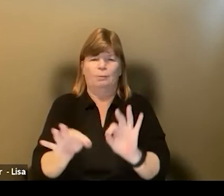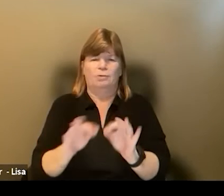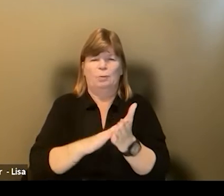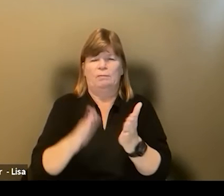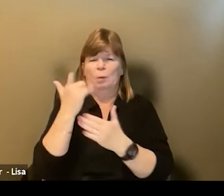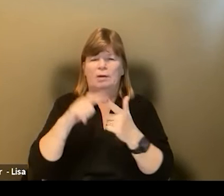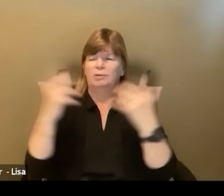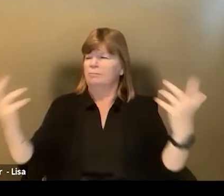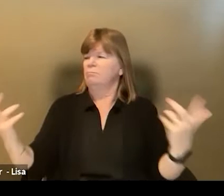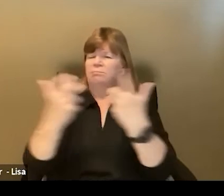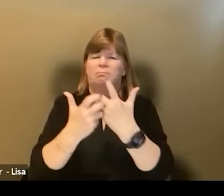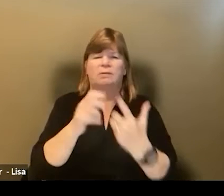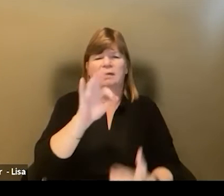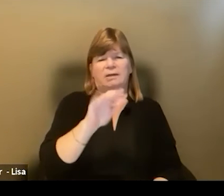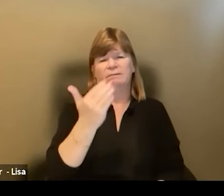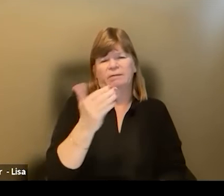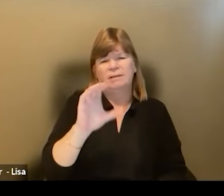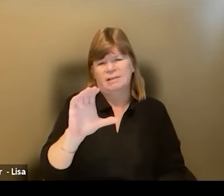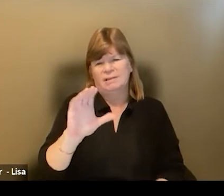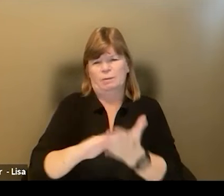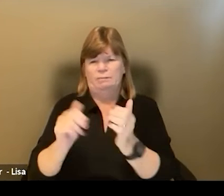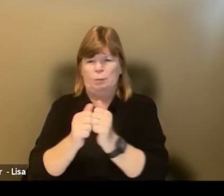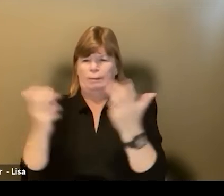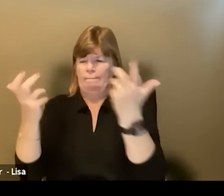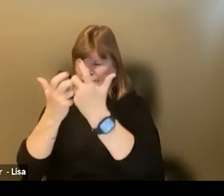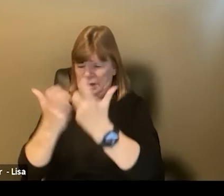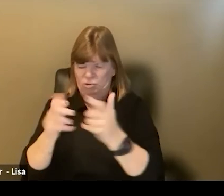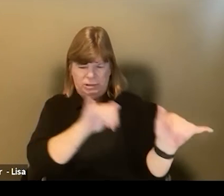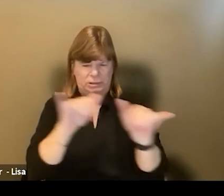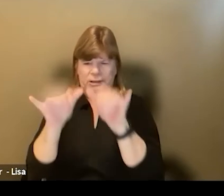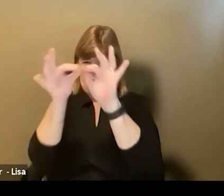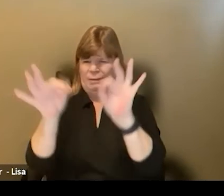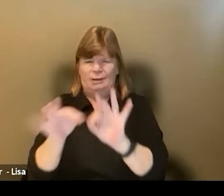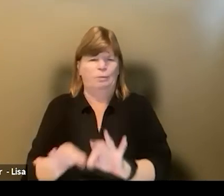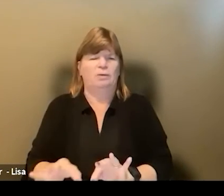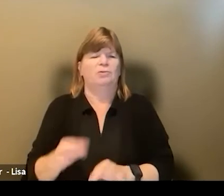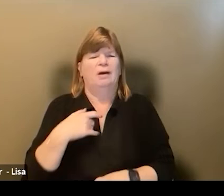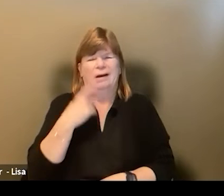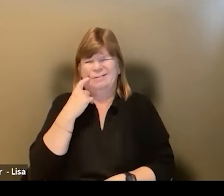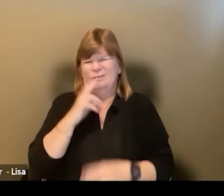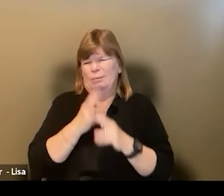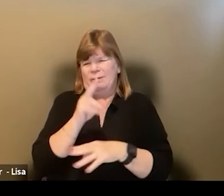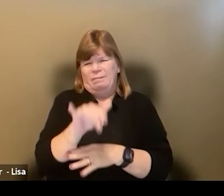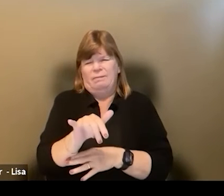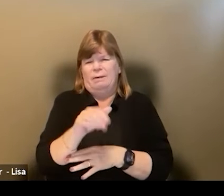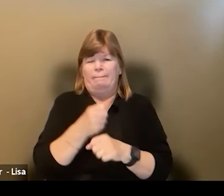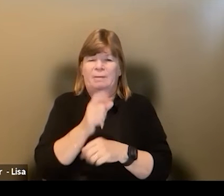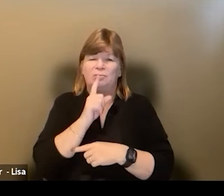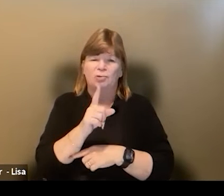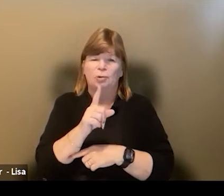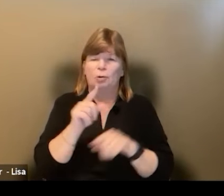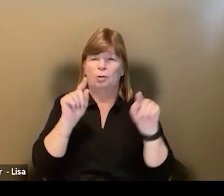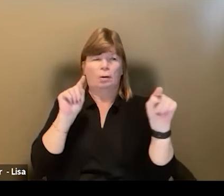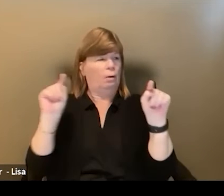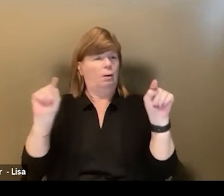to align all 1915C waivers with matching language. I mentioned that a little earlier in terms of making sure that